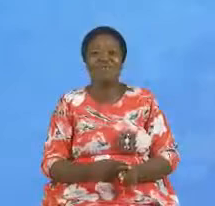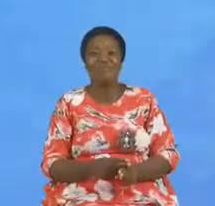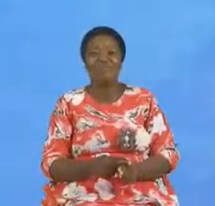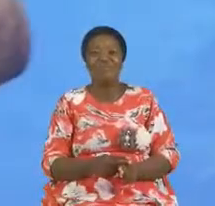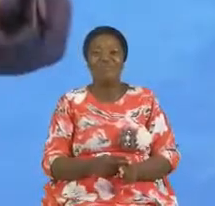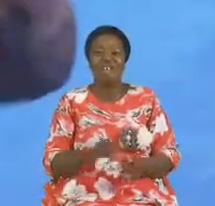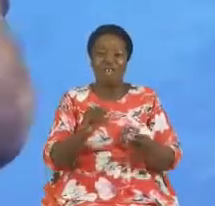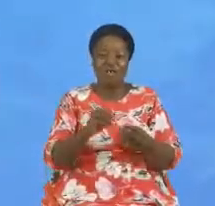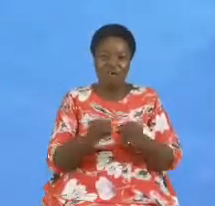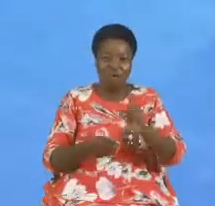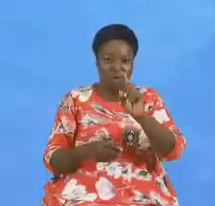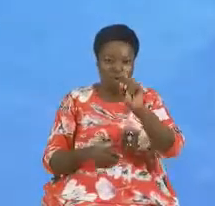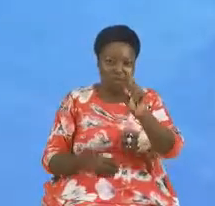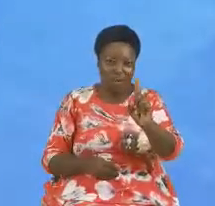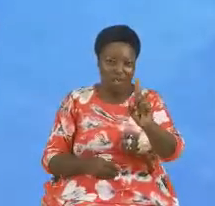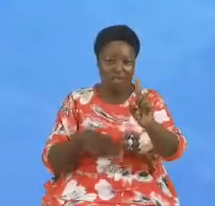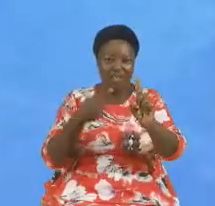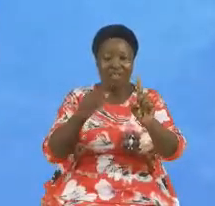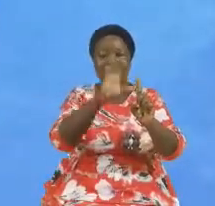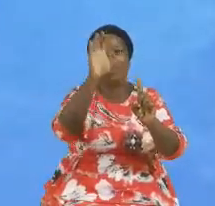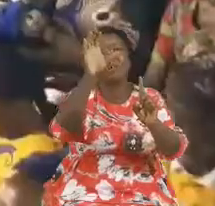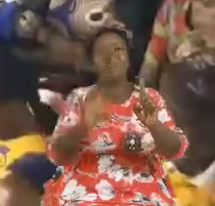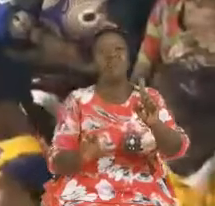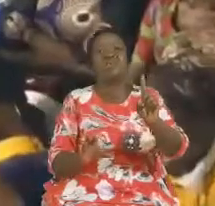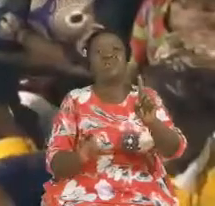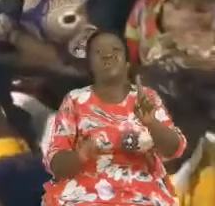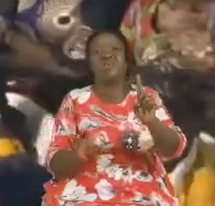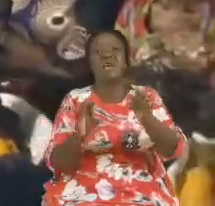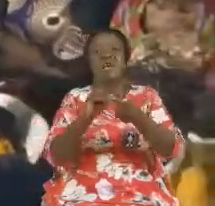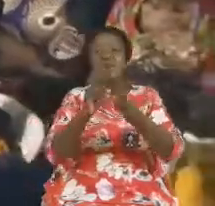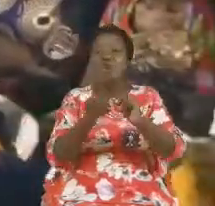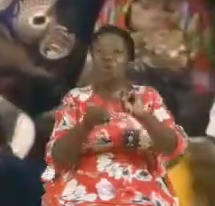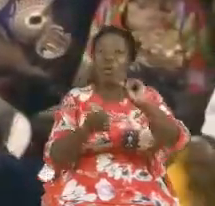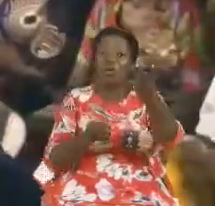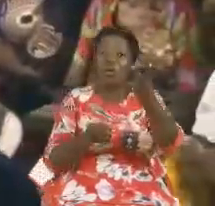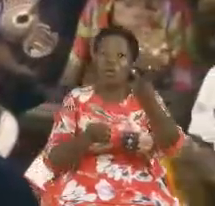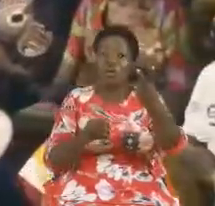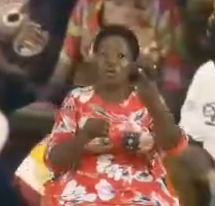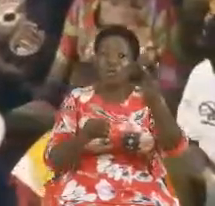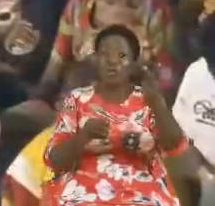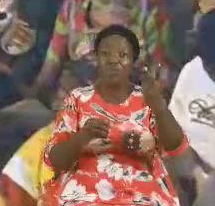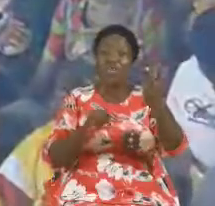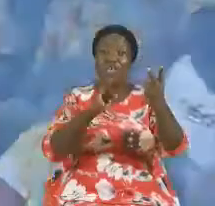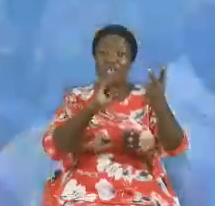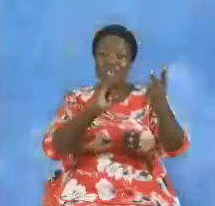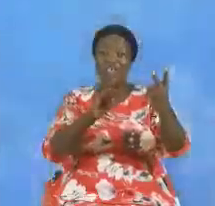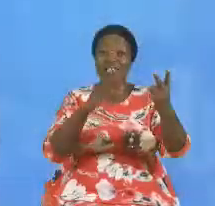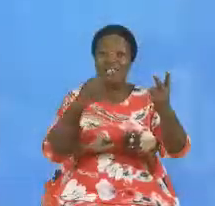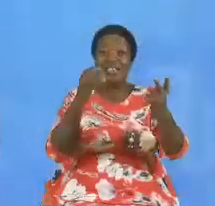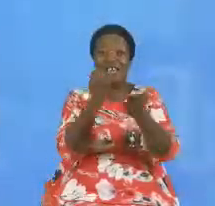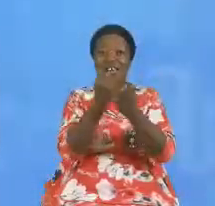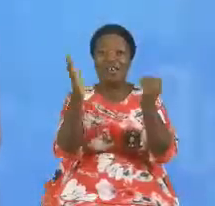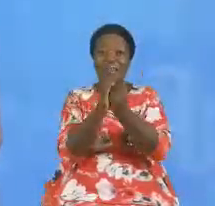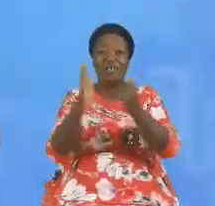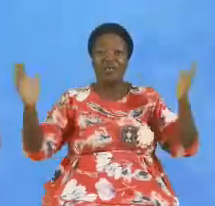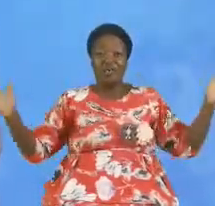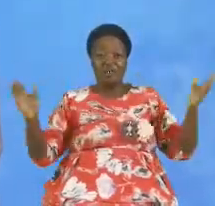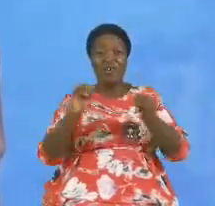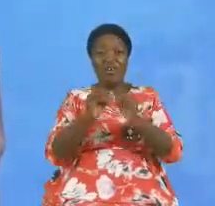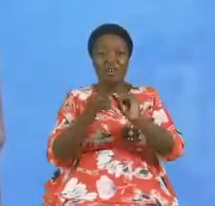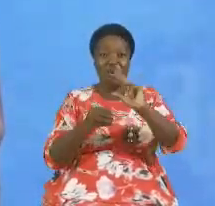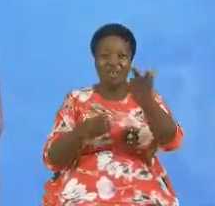from today in Jesus' name. Number one, the cross. Number